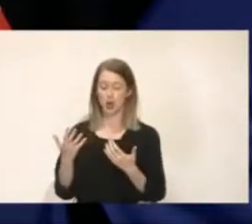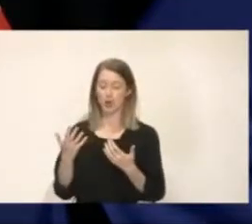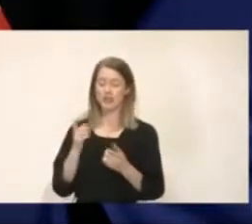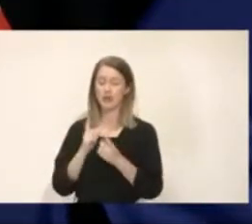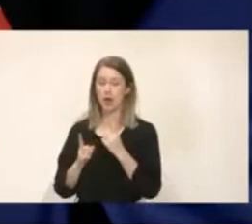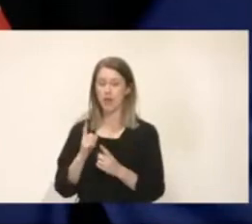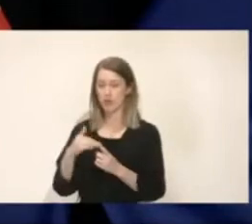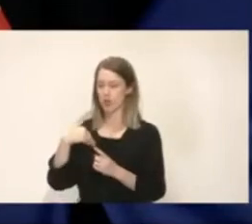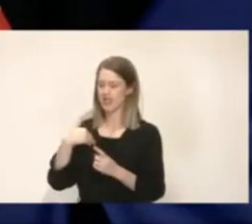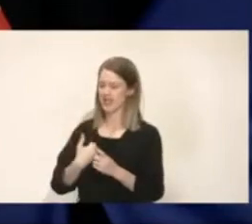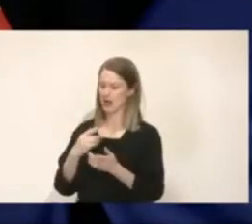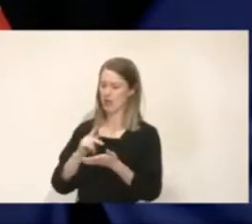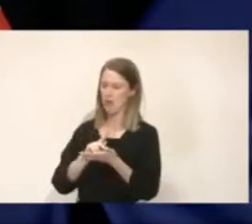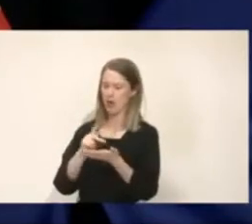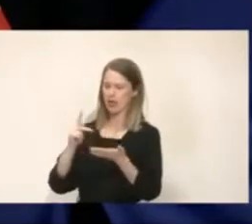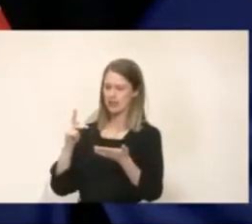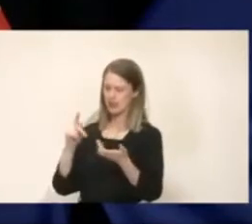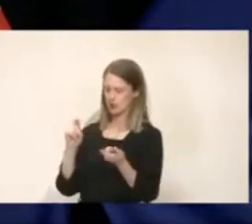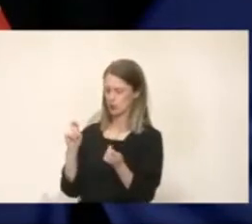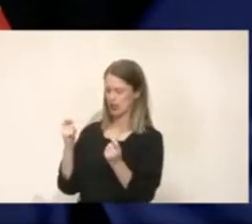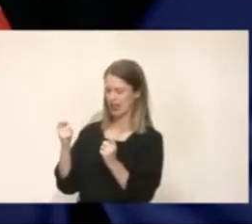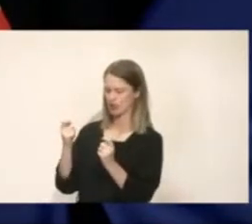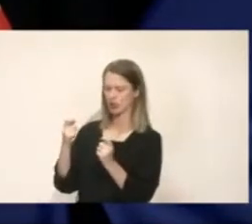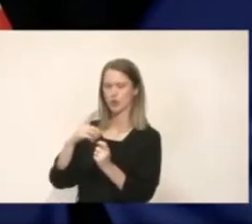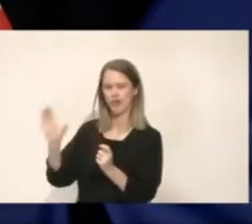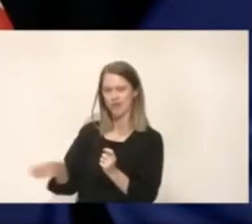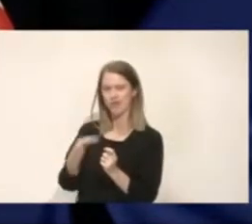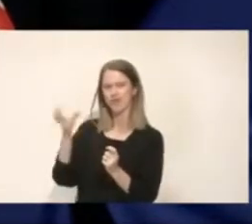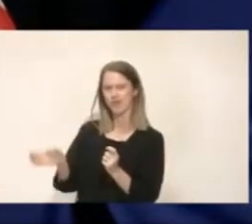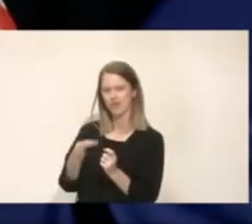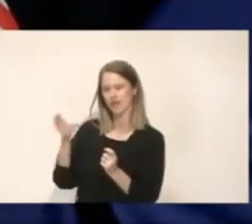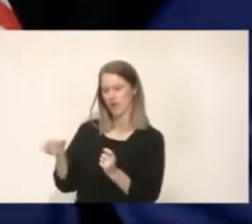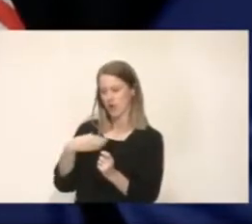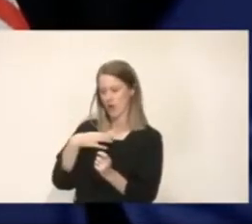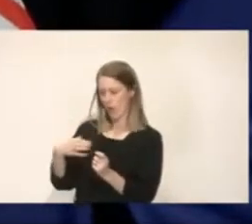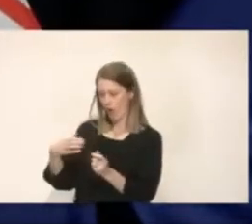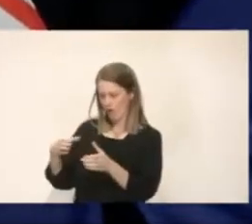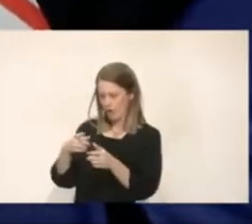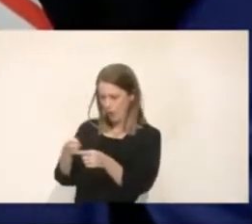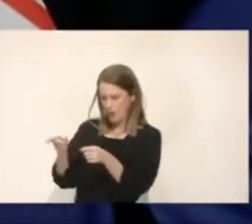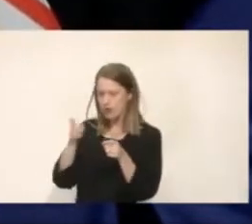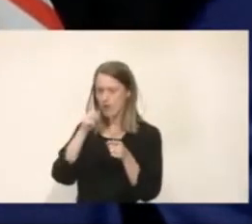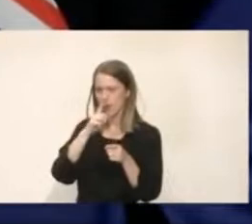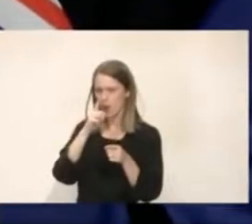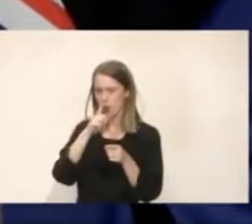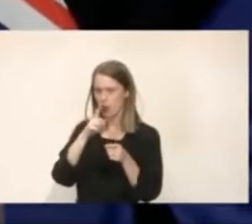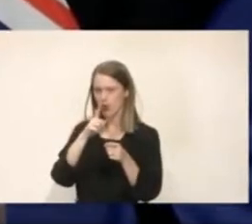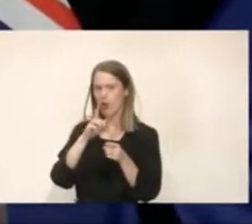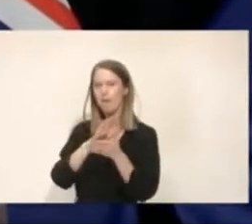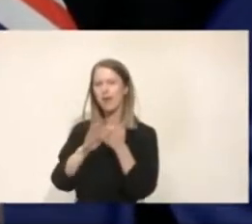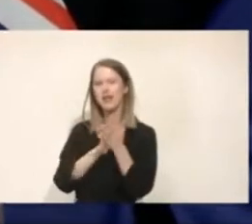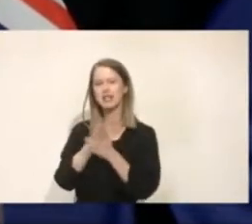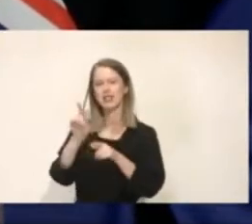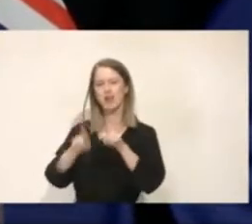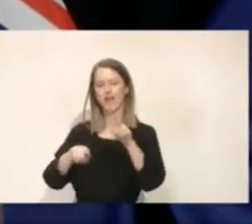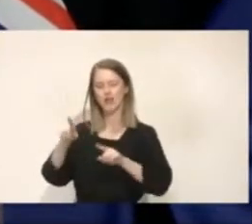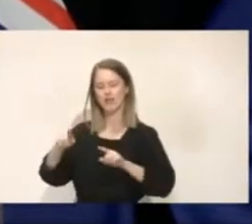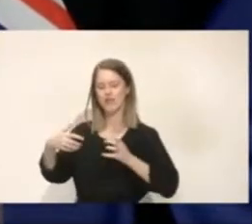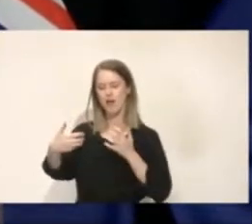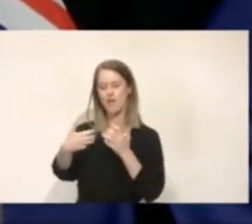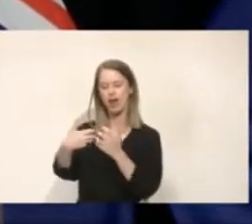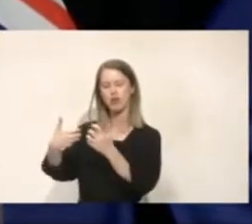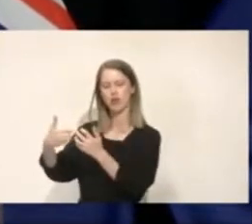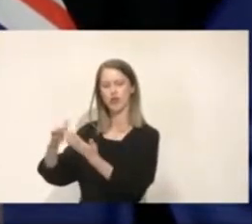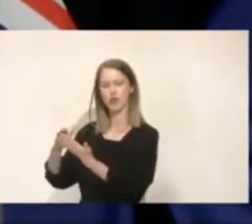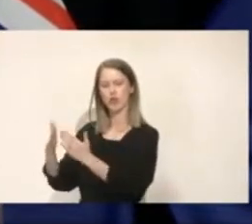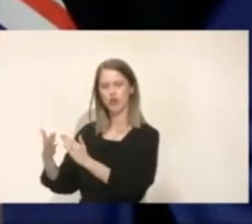take proactive policies and changes in the way that we do things to improve that representation. And I think that there are many